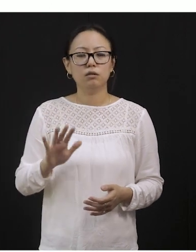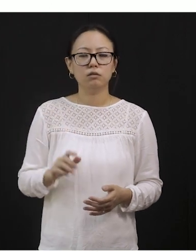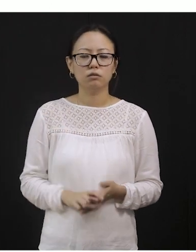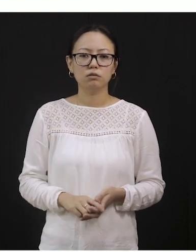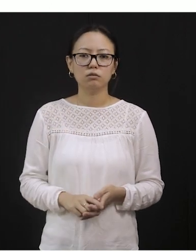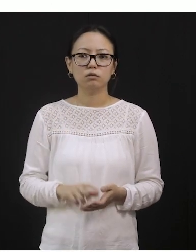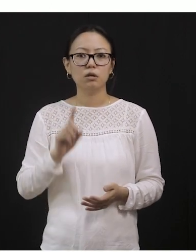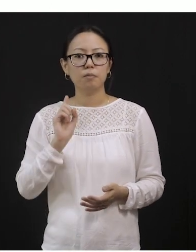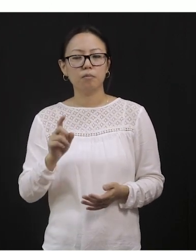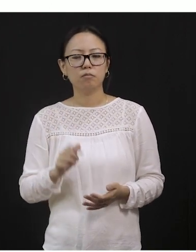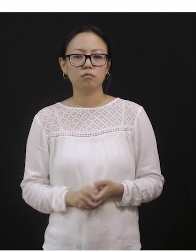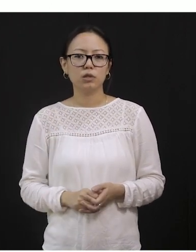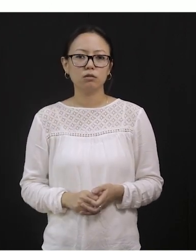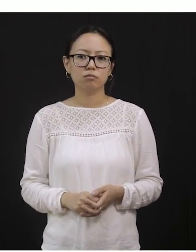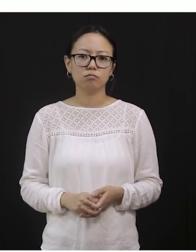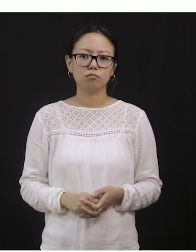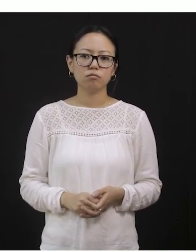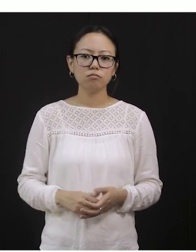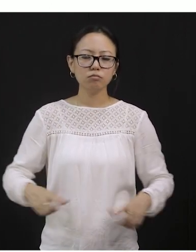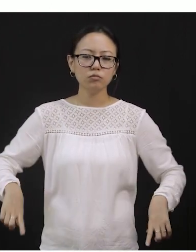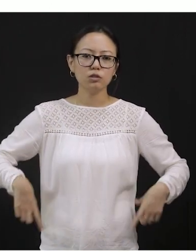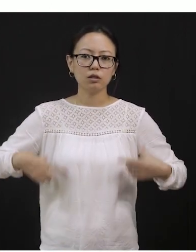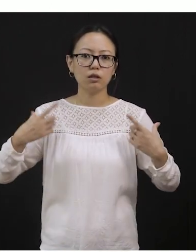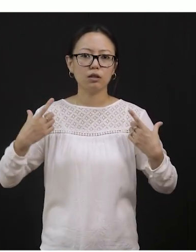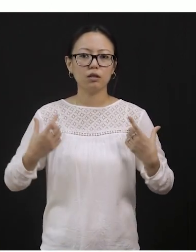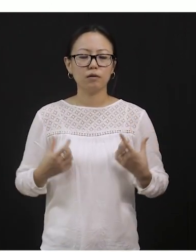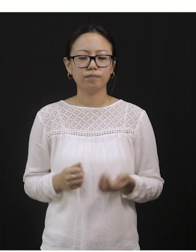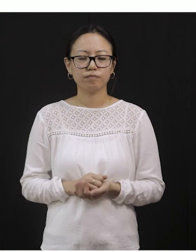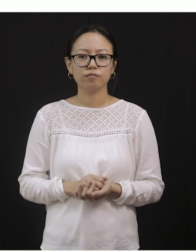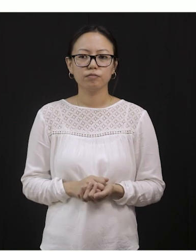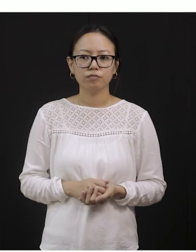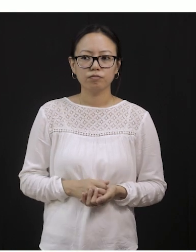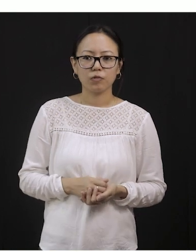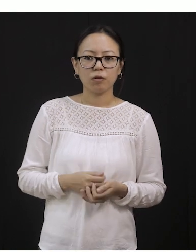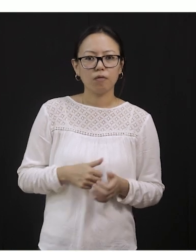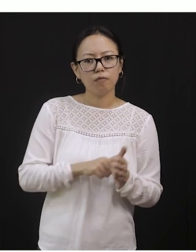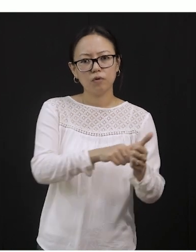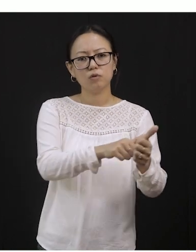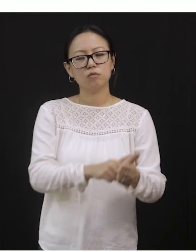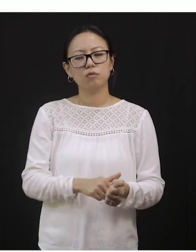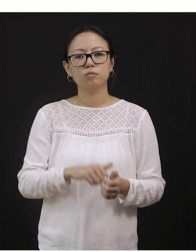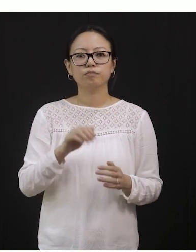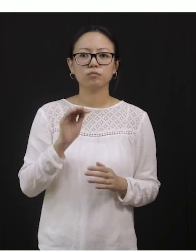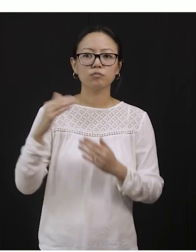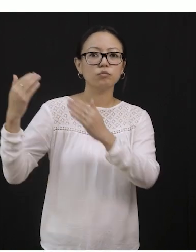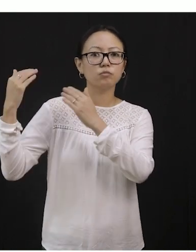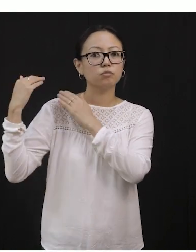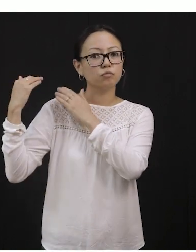and how you look at your life depends on you, right? Another moral lesson that we learn from Tom and Jerry